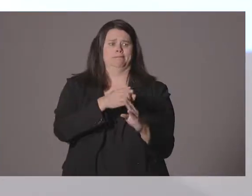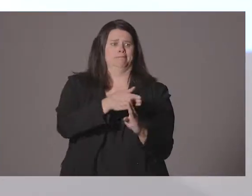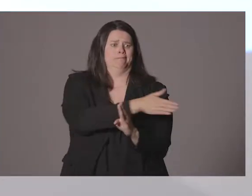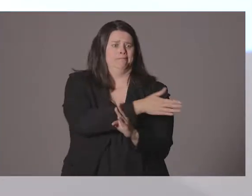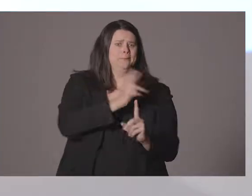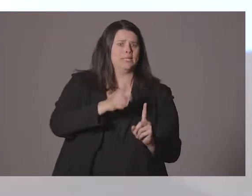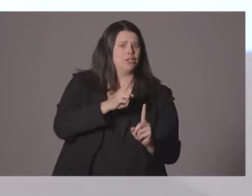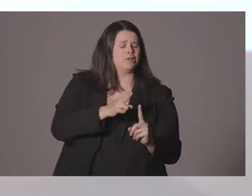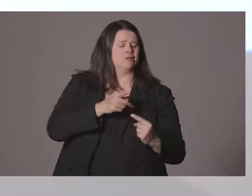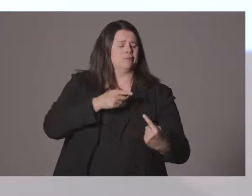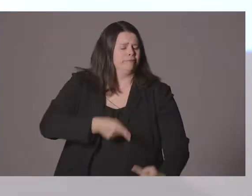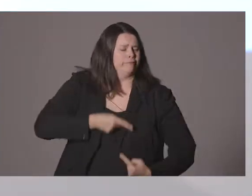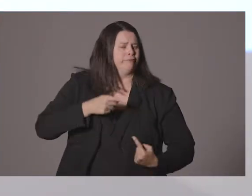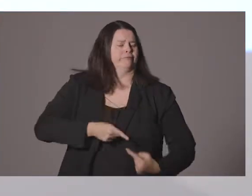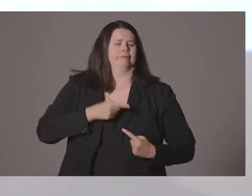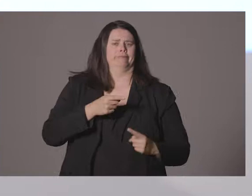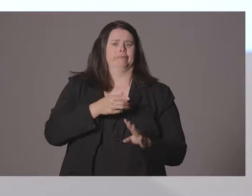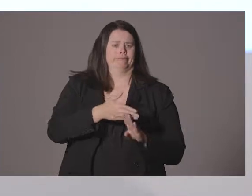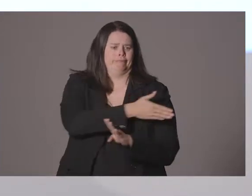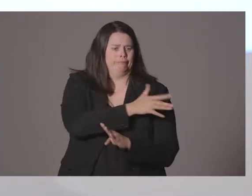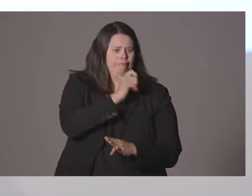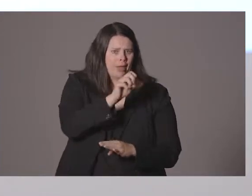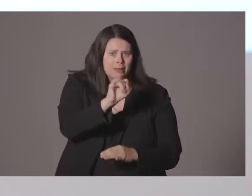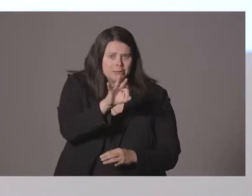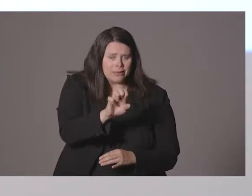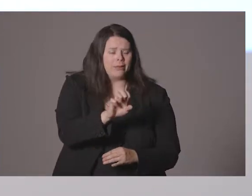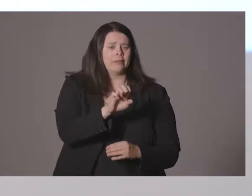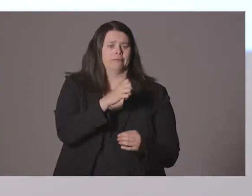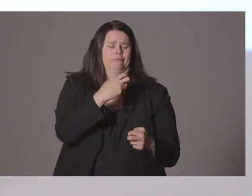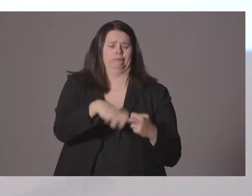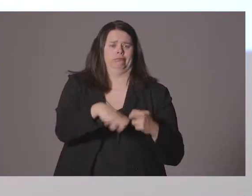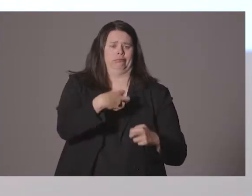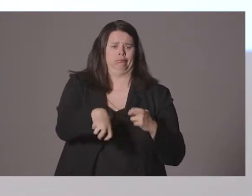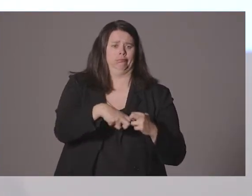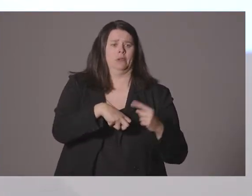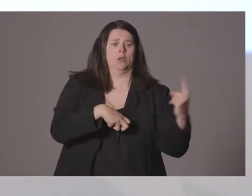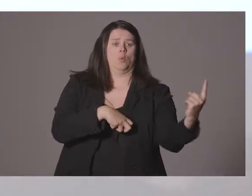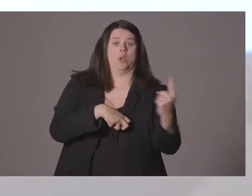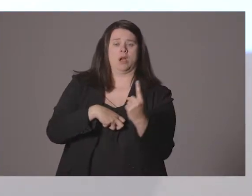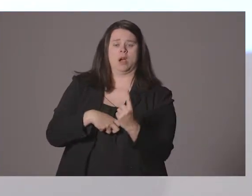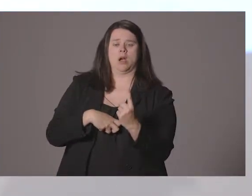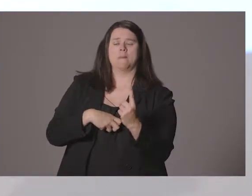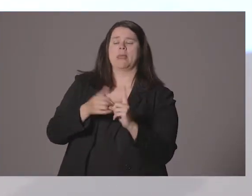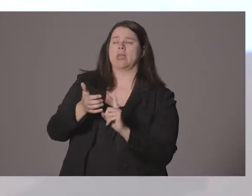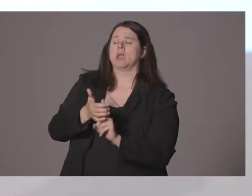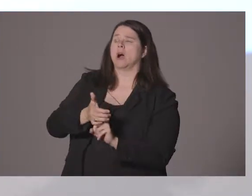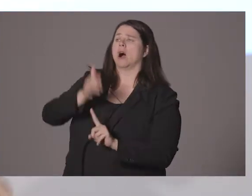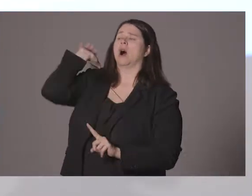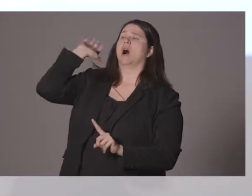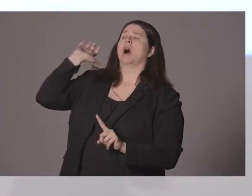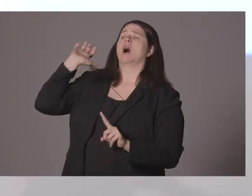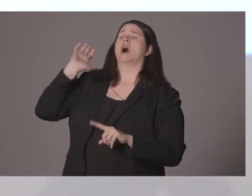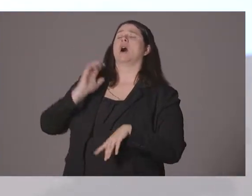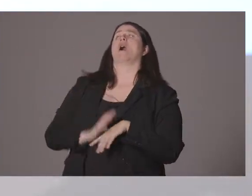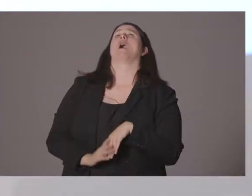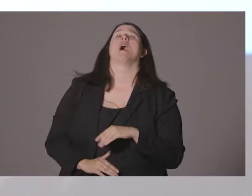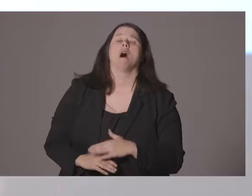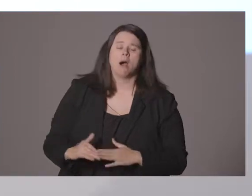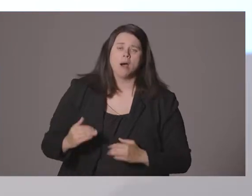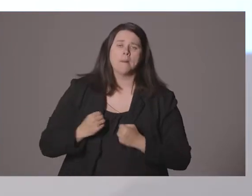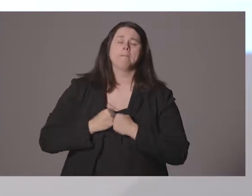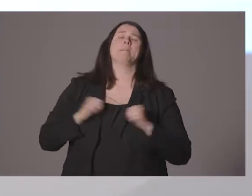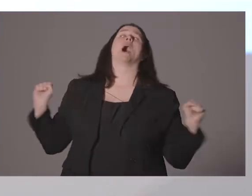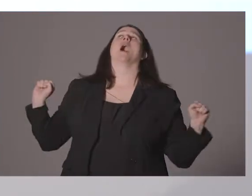in their life, a lot of experiences of not being safe, might come in and just take off all of that armor, like, oh my gosh, thank